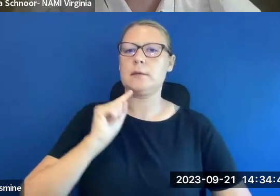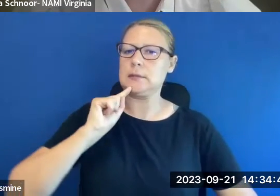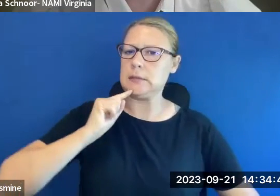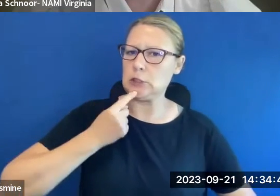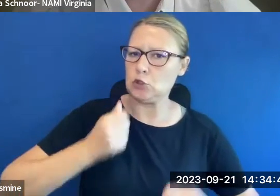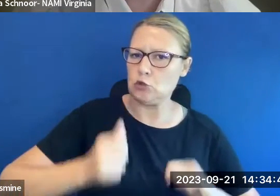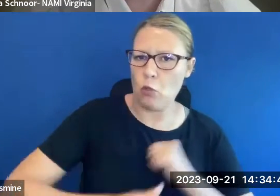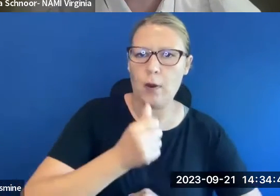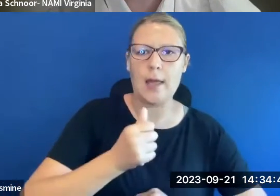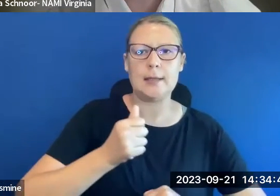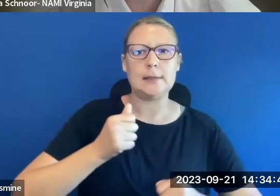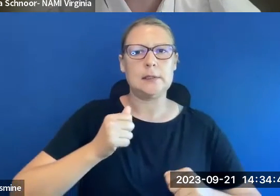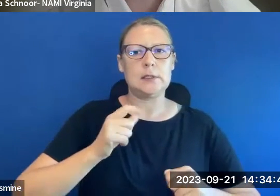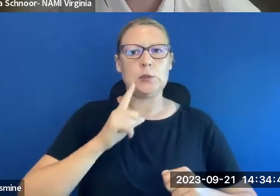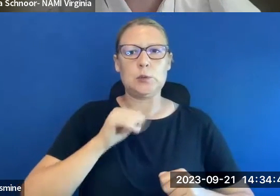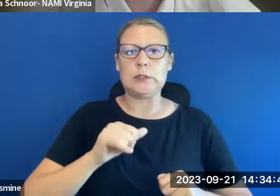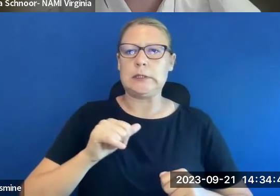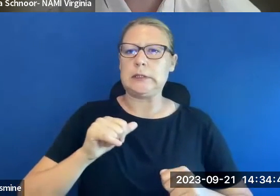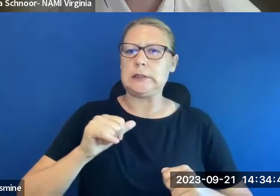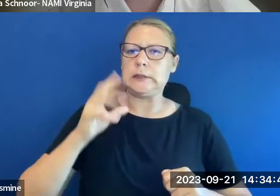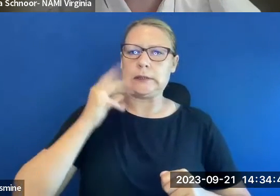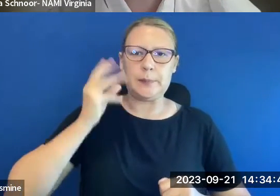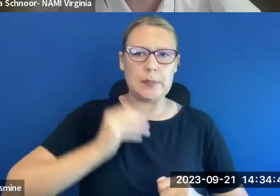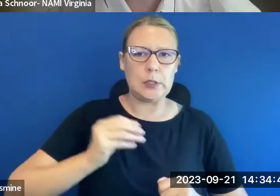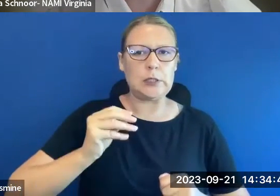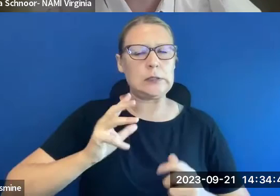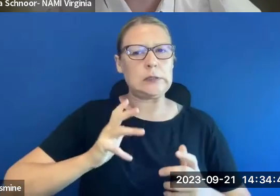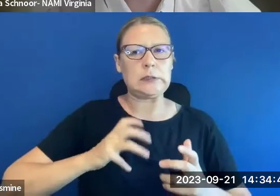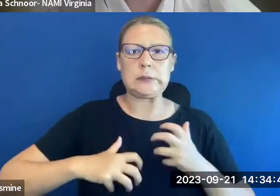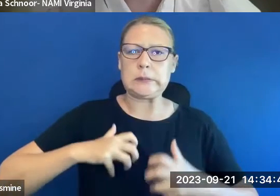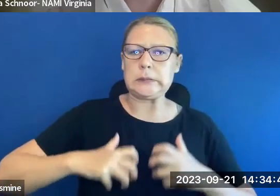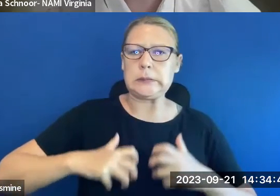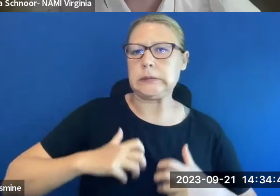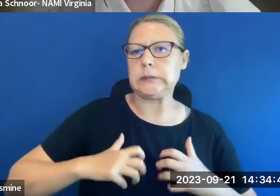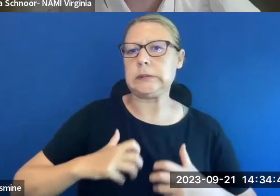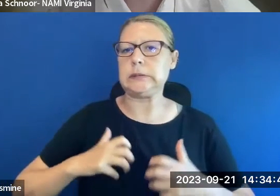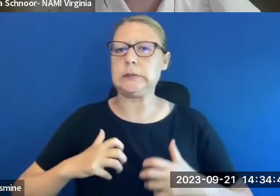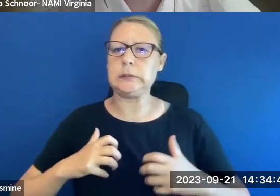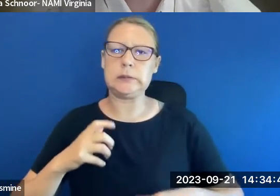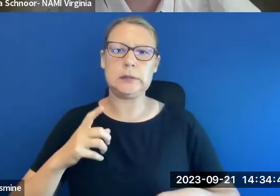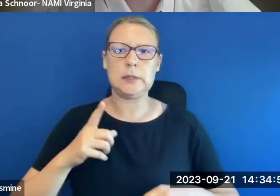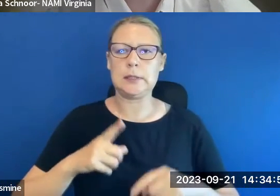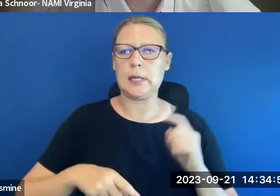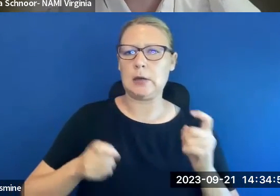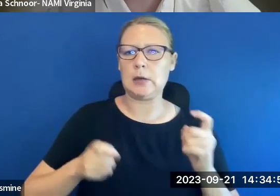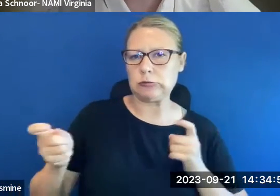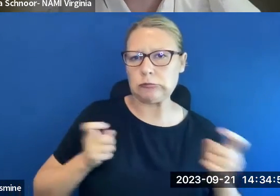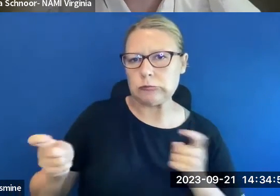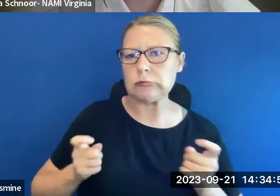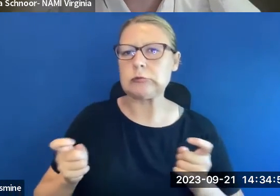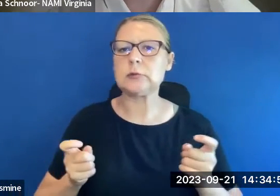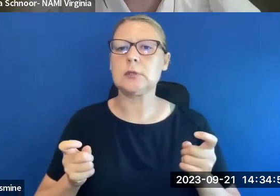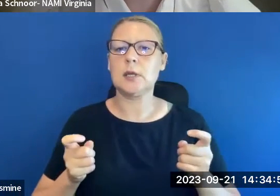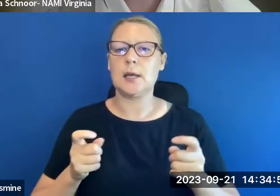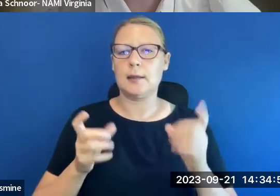threat. It is not, you've gone through or the provider has gone through an assessment to